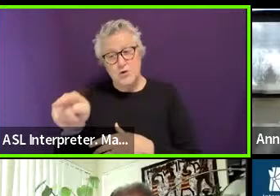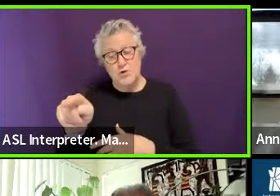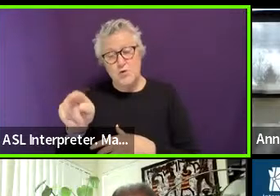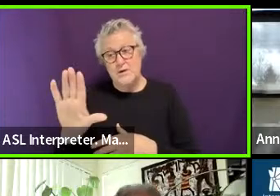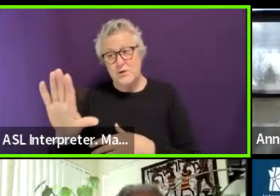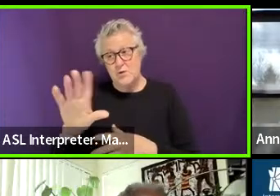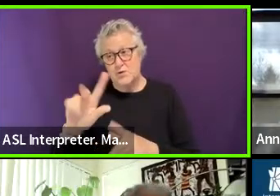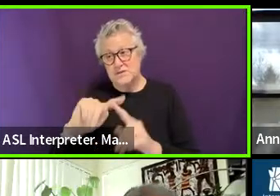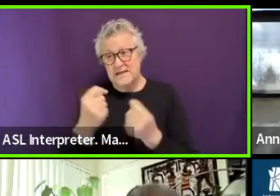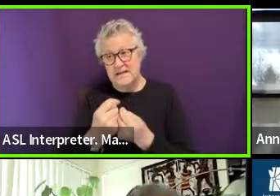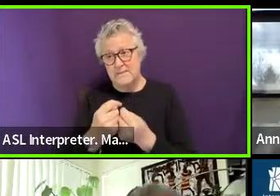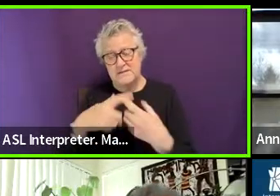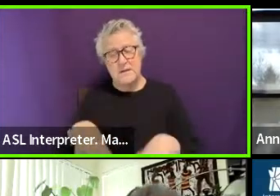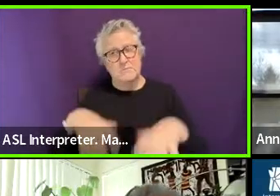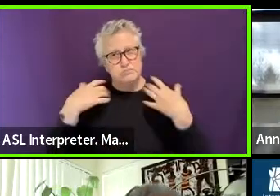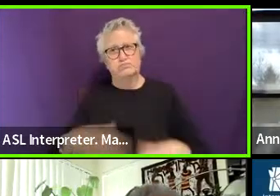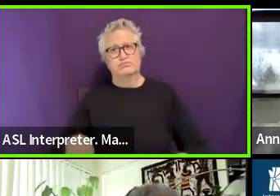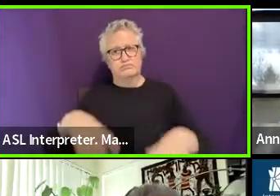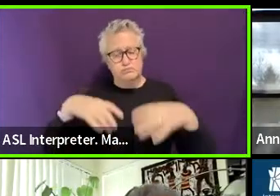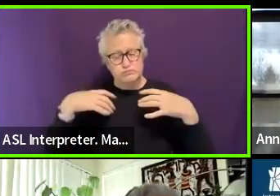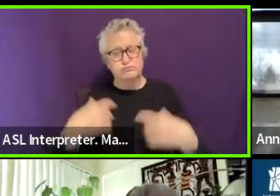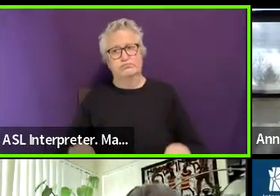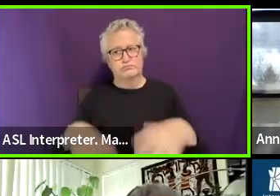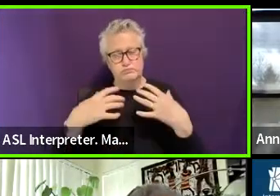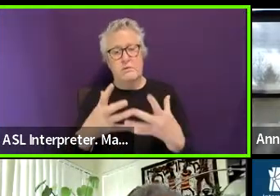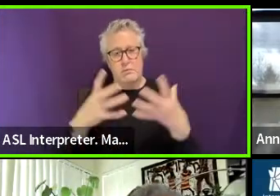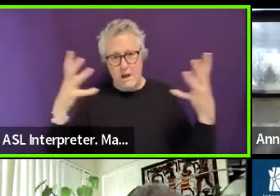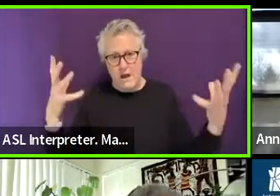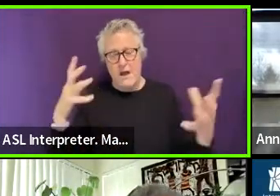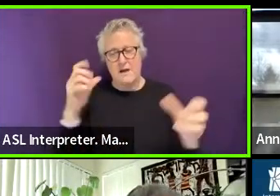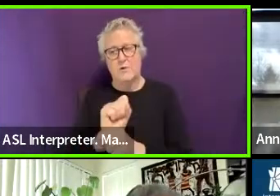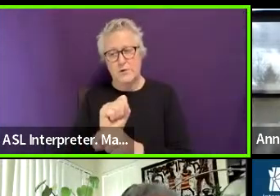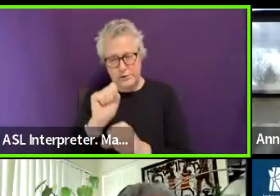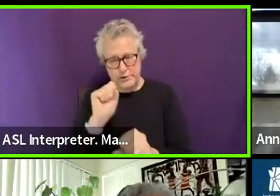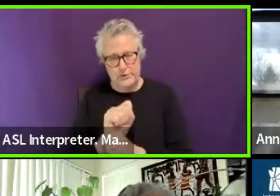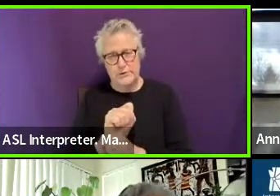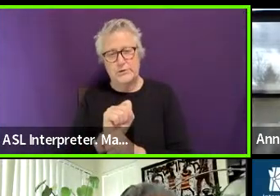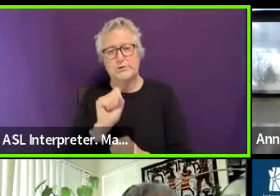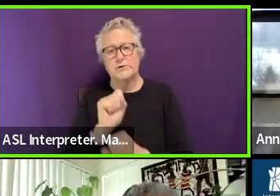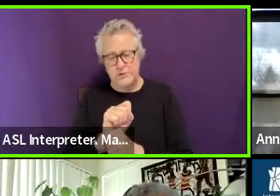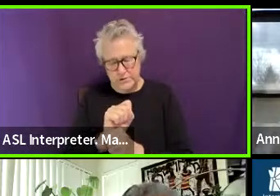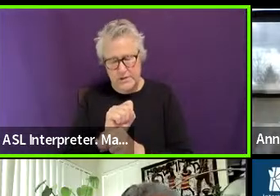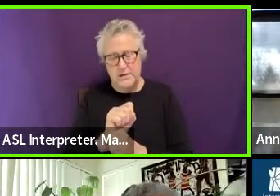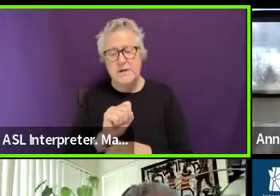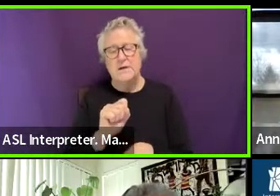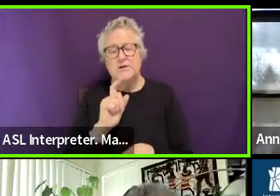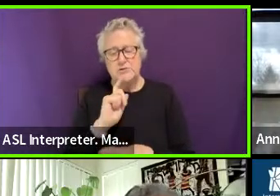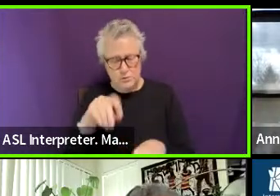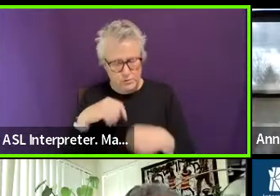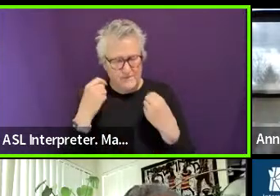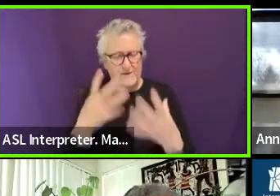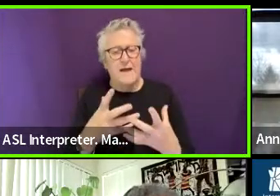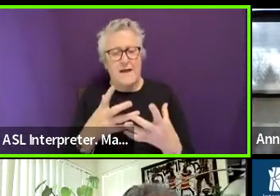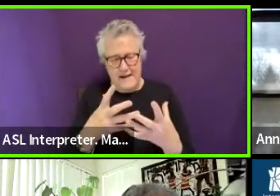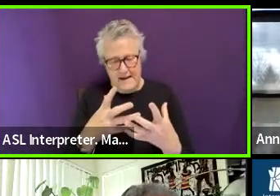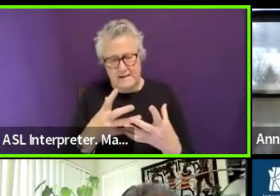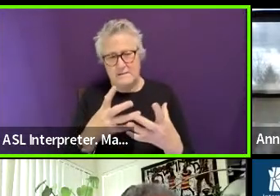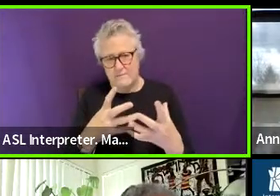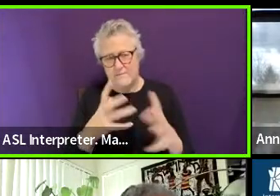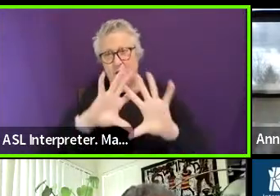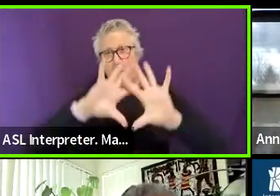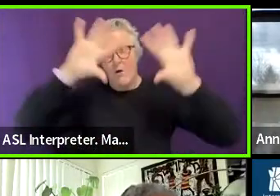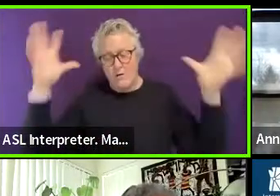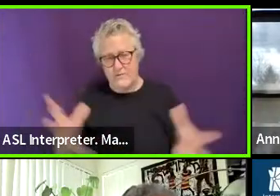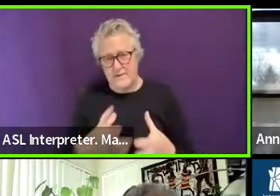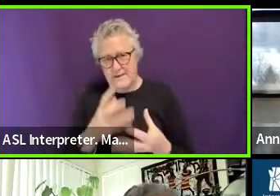pulling this information and working with the team to provide the comprehensive information that you have. So